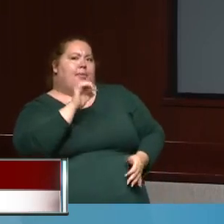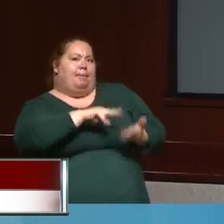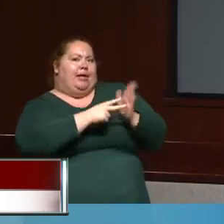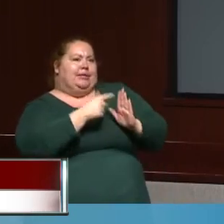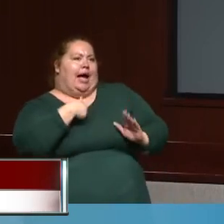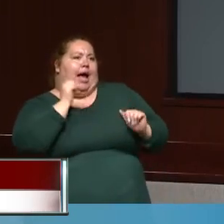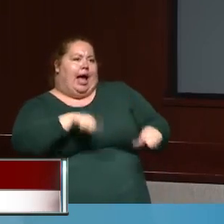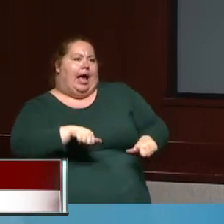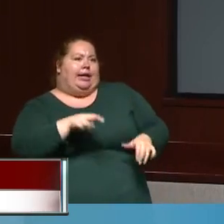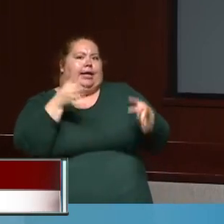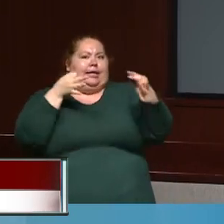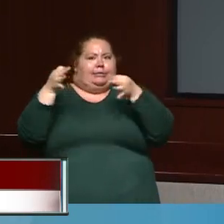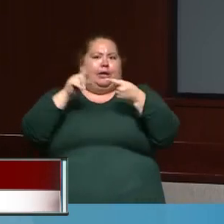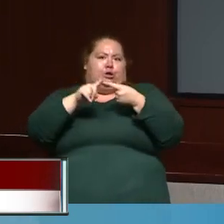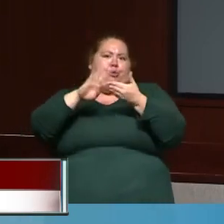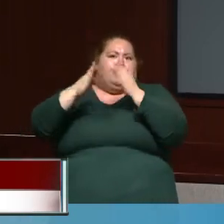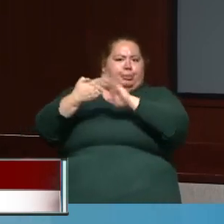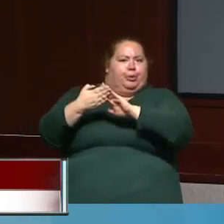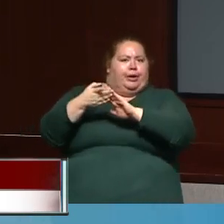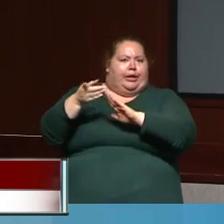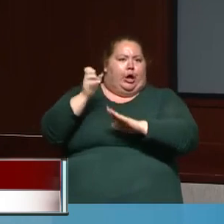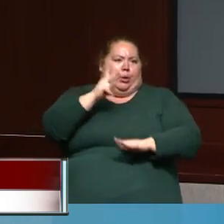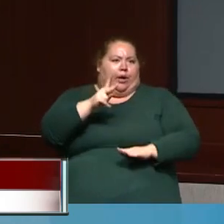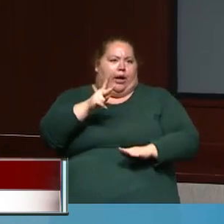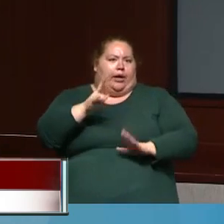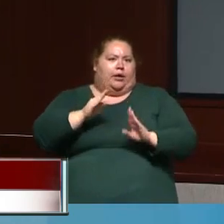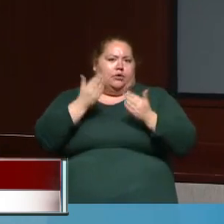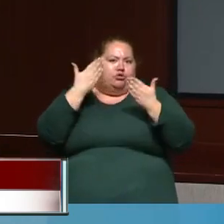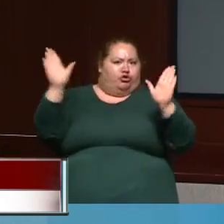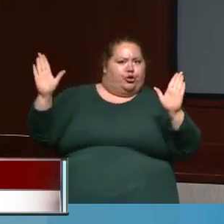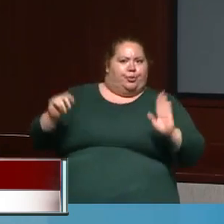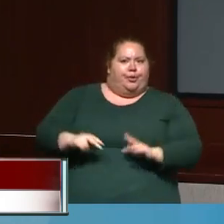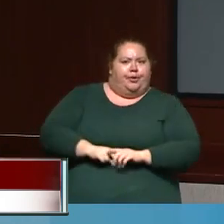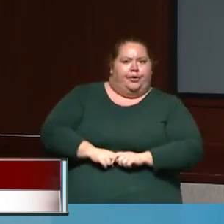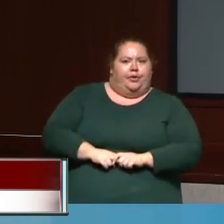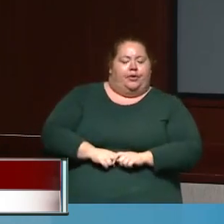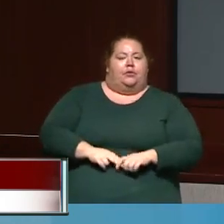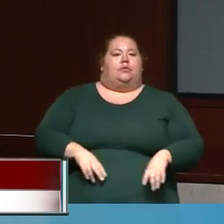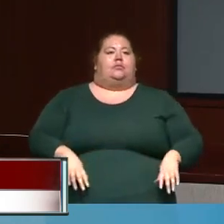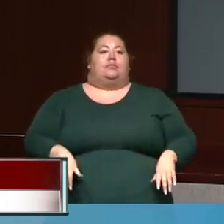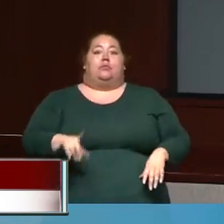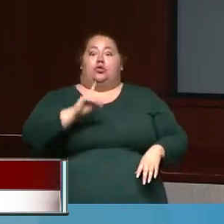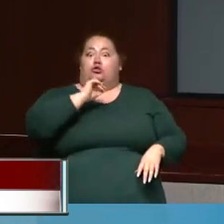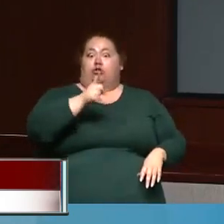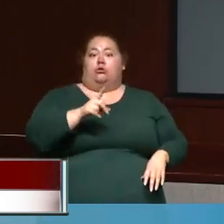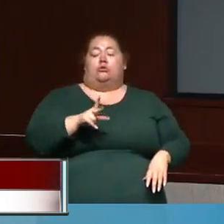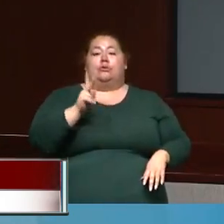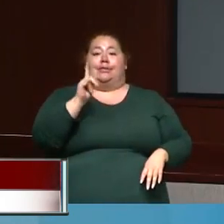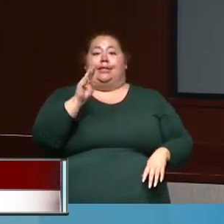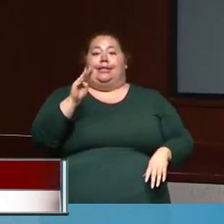we all understand in layman's terms. Sure, we're going to have Kim Hernandez respond.